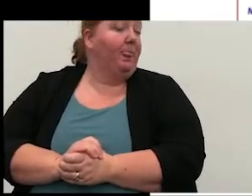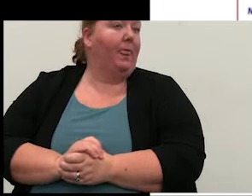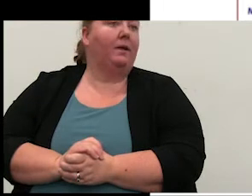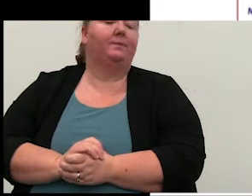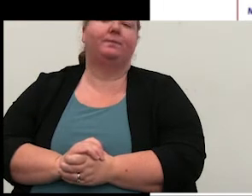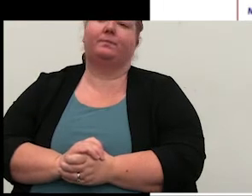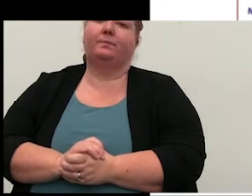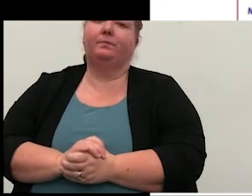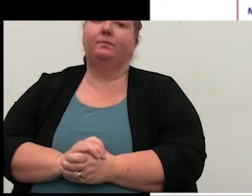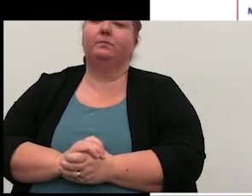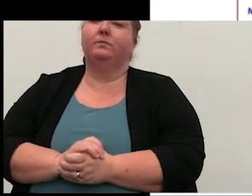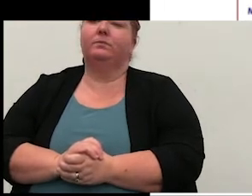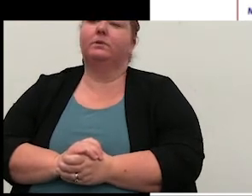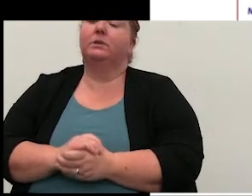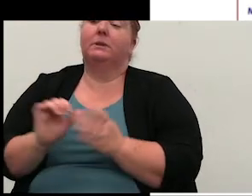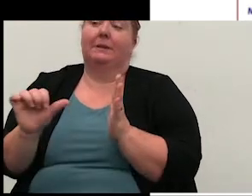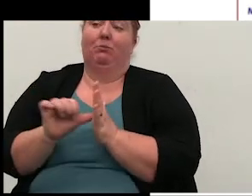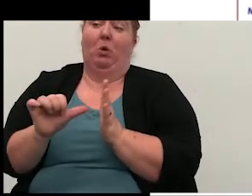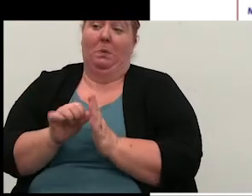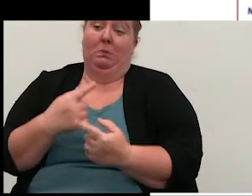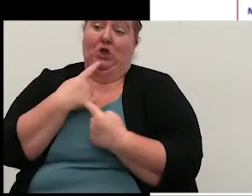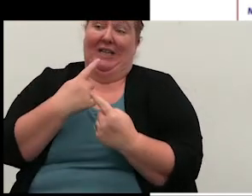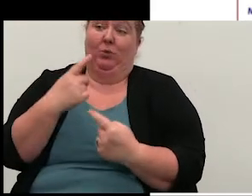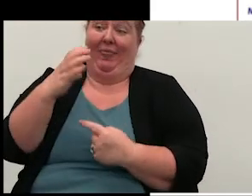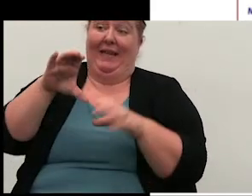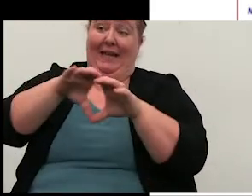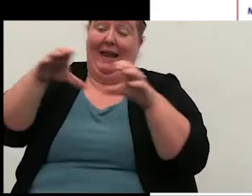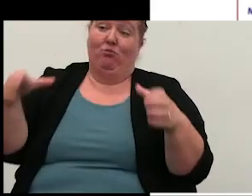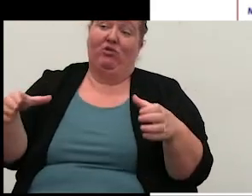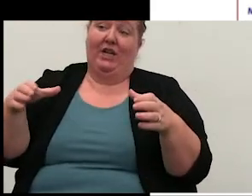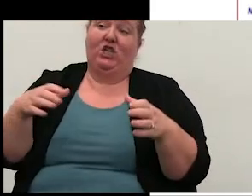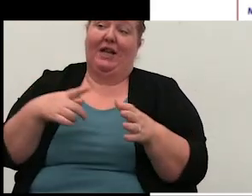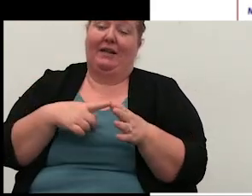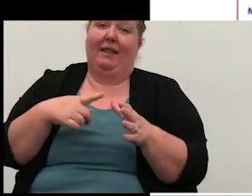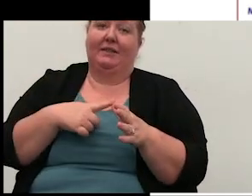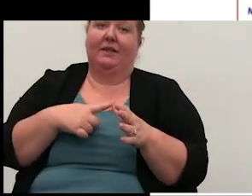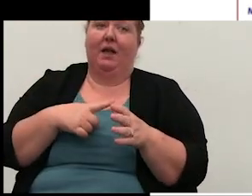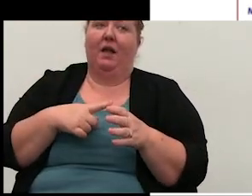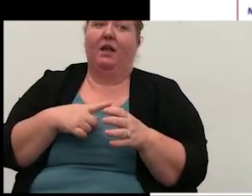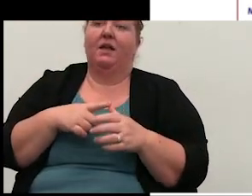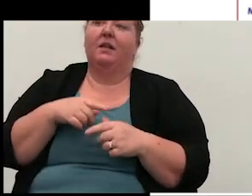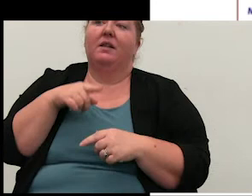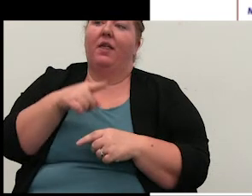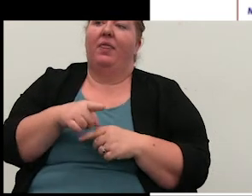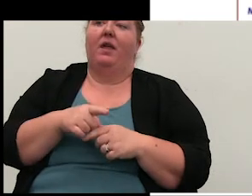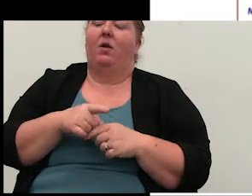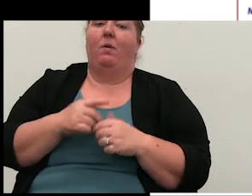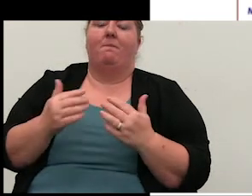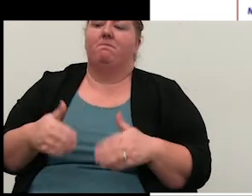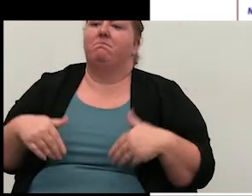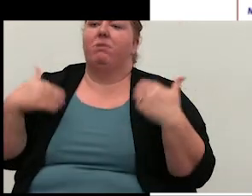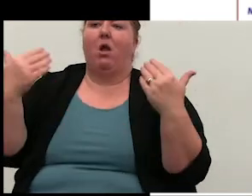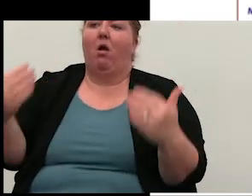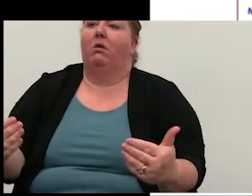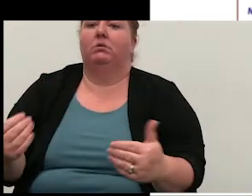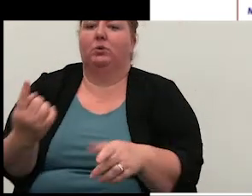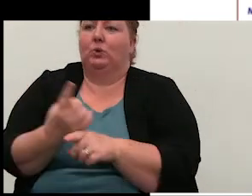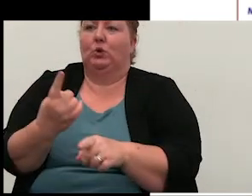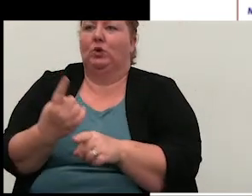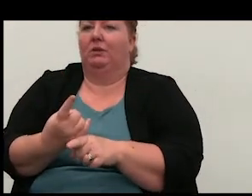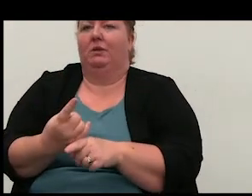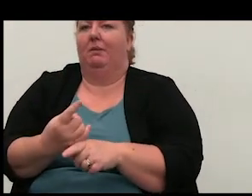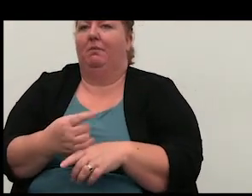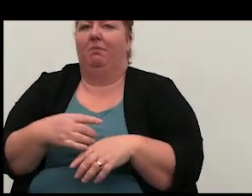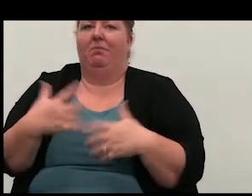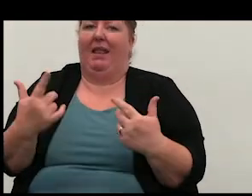The problem that was suggested with Cambridge Analytica was that they had psychological techniques, that they went far beyond saying you're certain